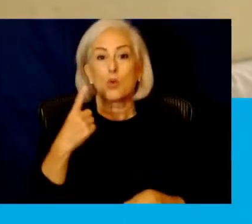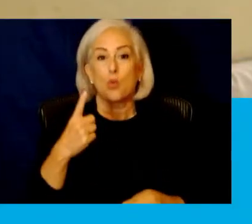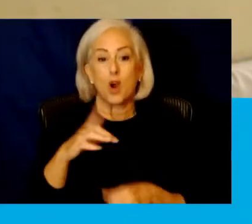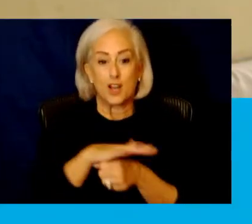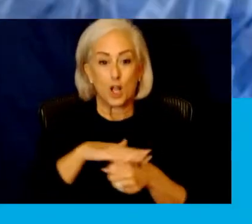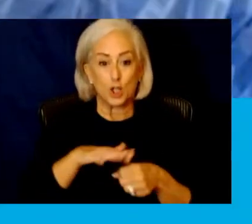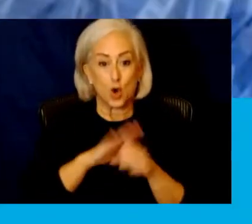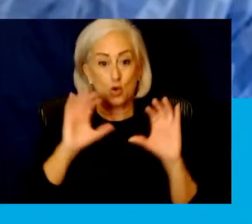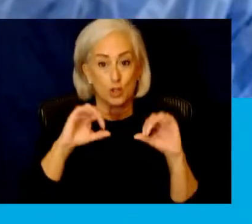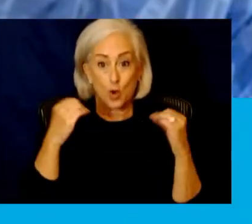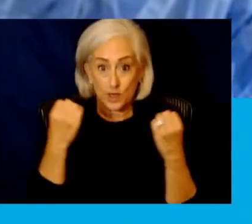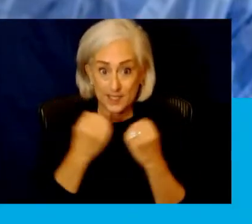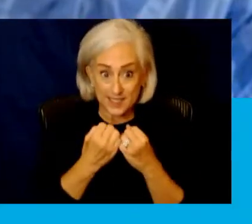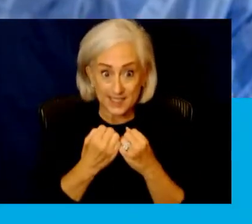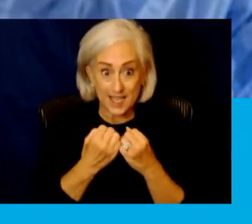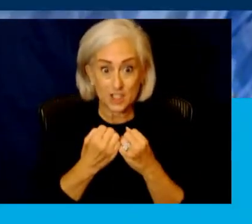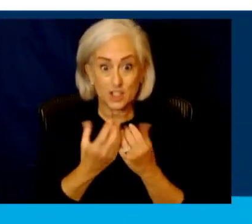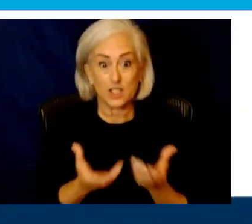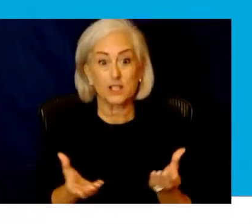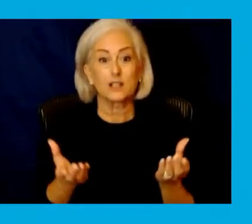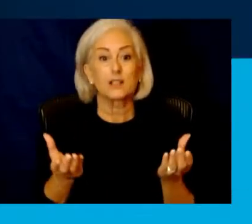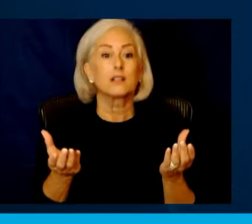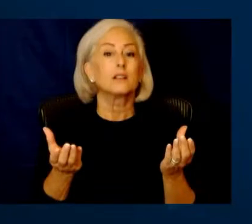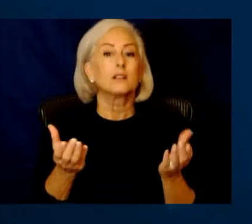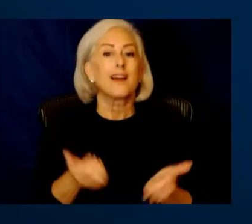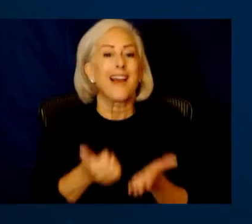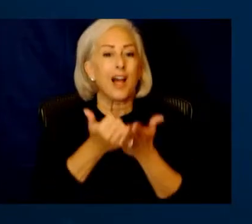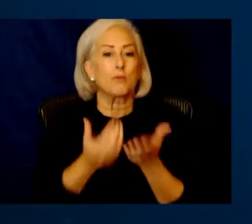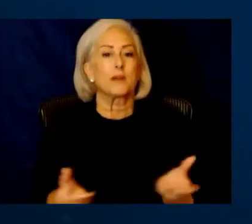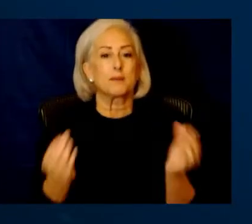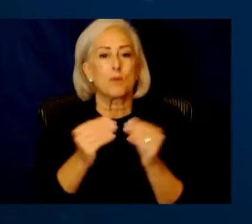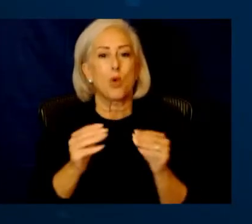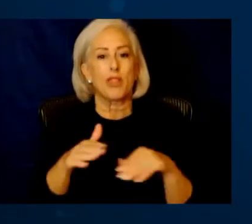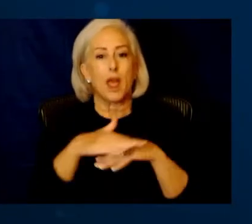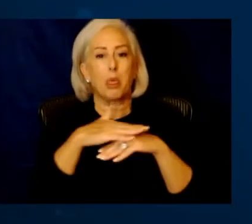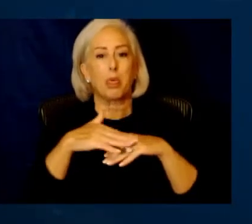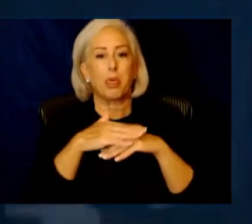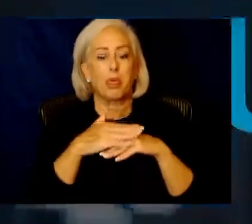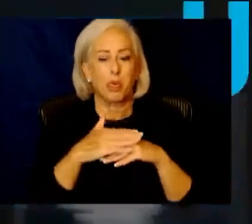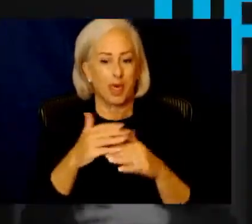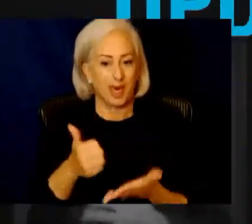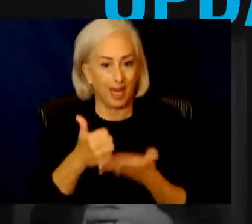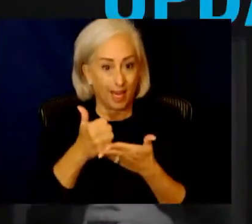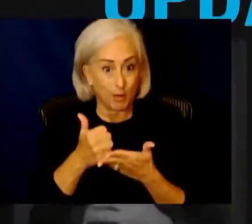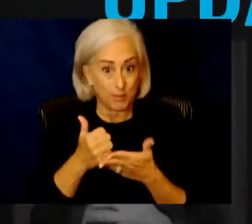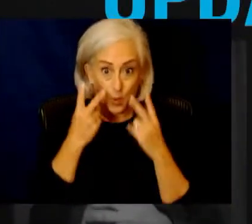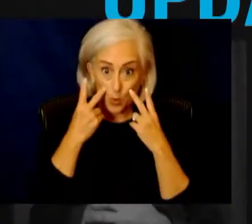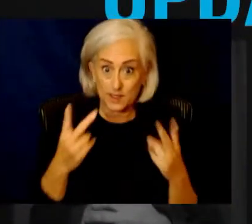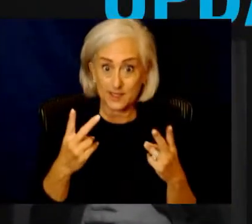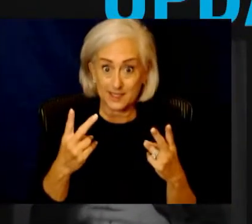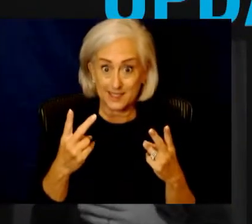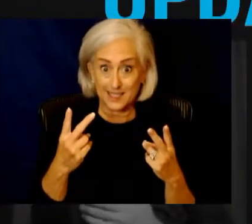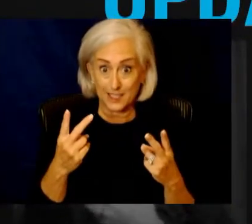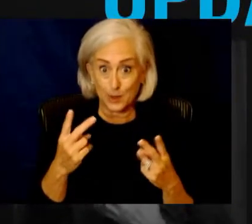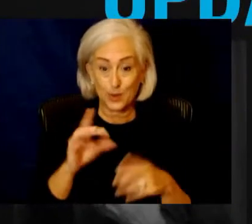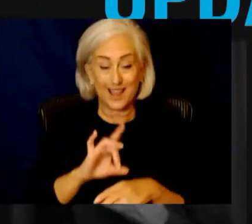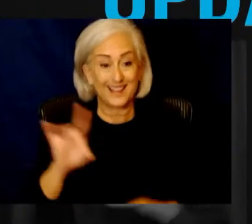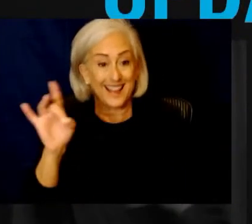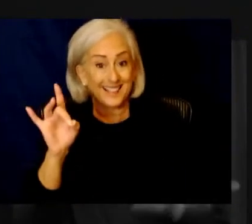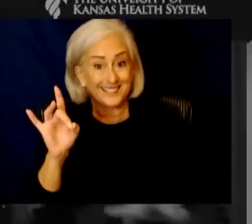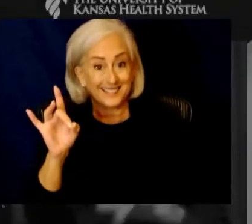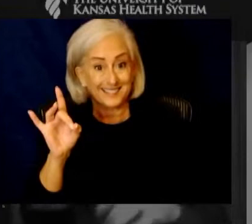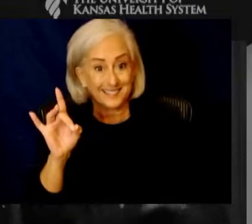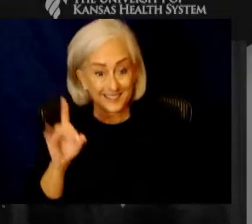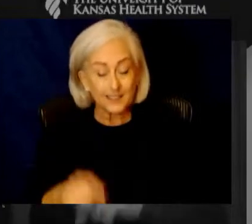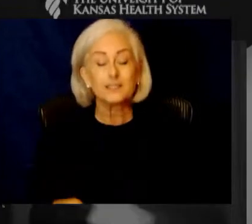than just putting a Band-Aid on the problem. We'll see you at 8 on these social media channels. Subscribe to our morning medical